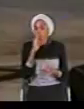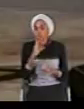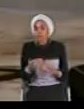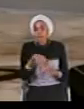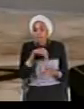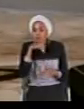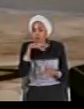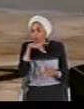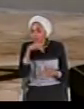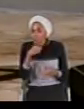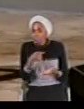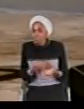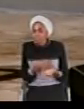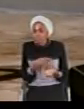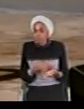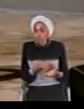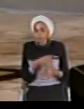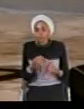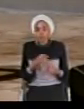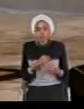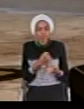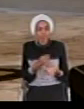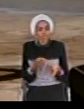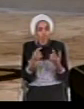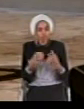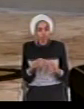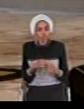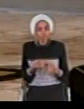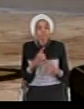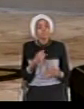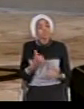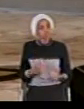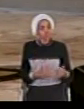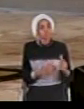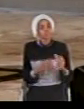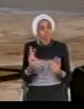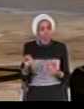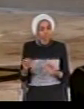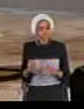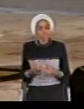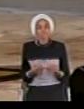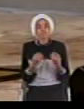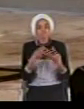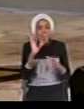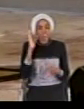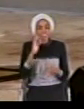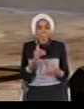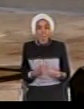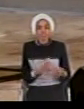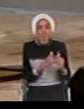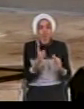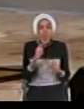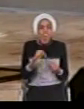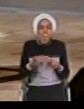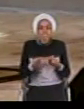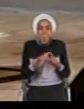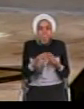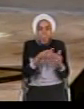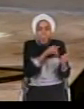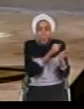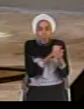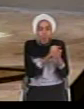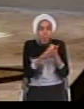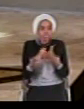adulterating the gospel, when they come, they follow them. Many shall follow the pernicious ways,